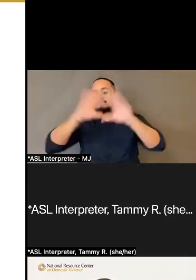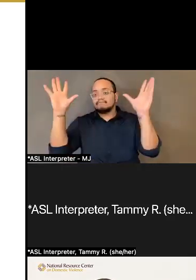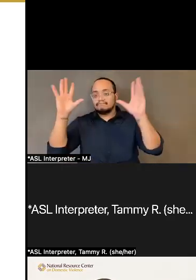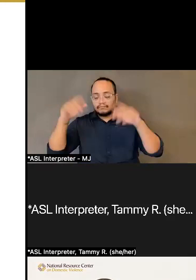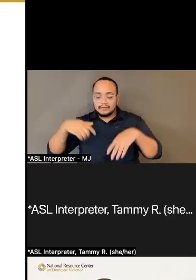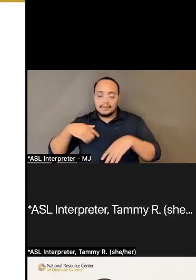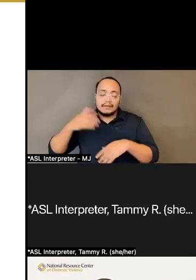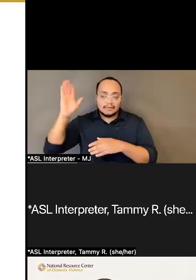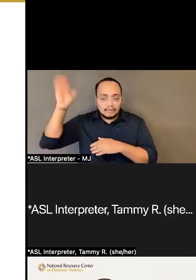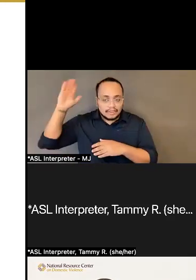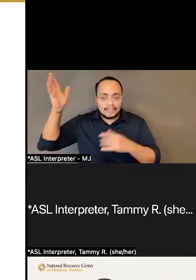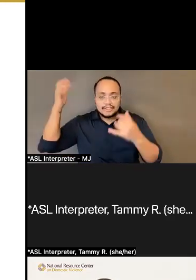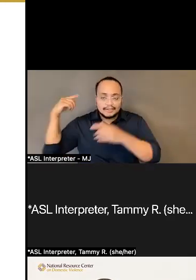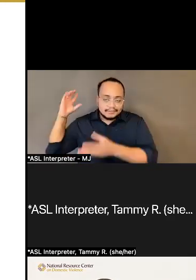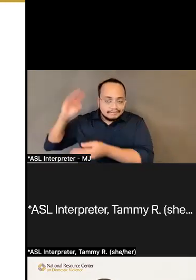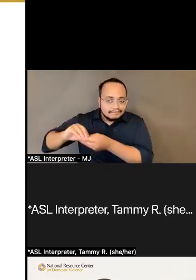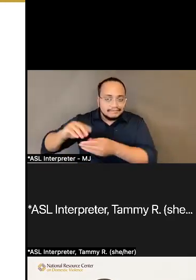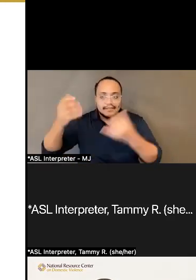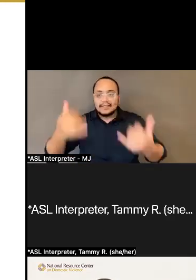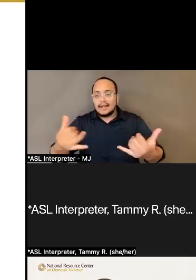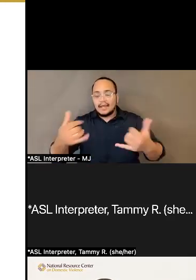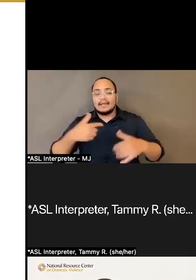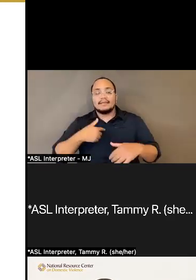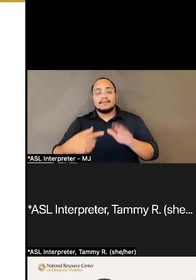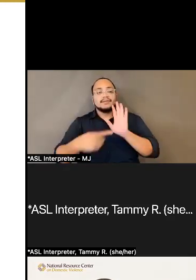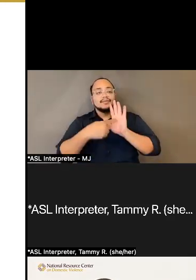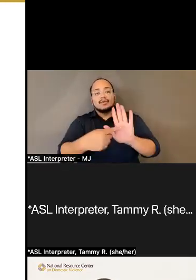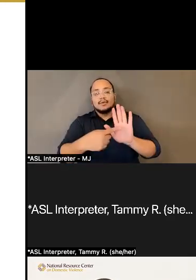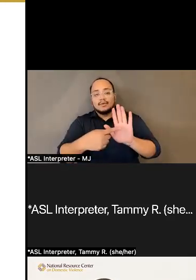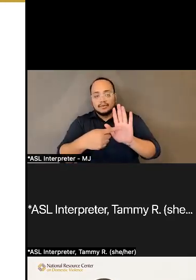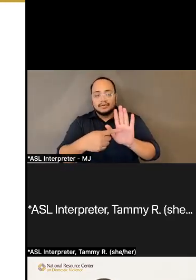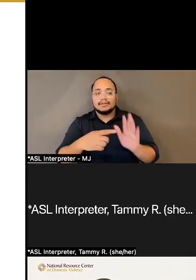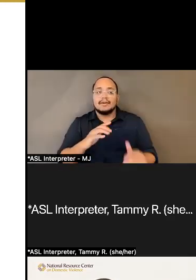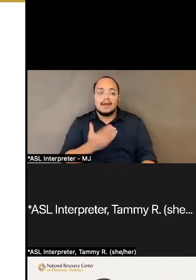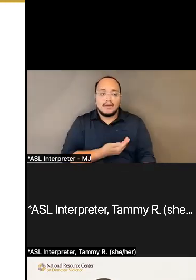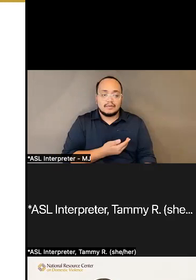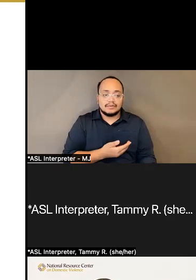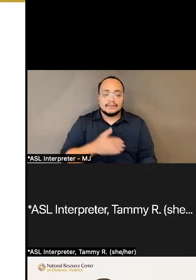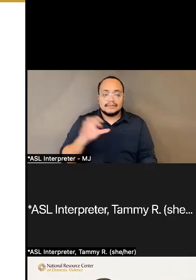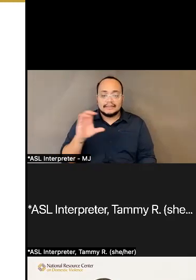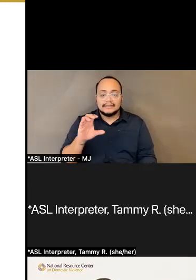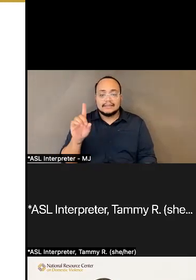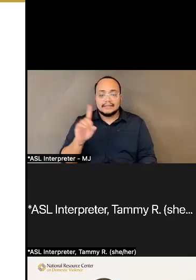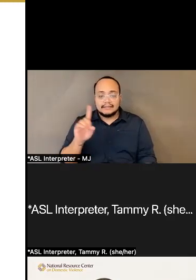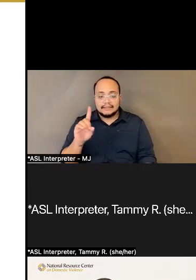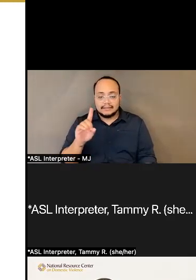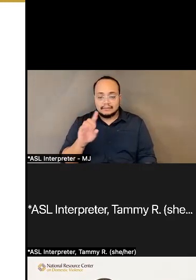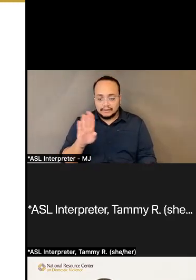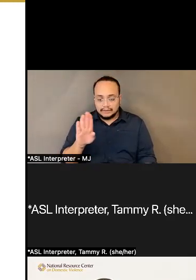today further aligns with what you see here as NRCDV's policy